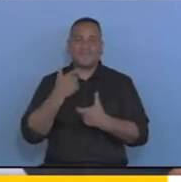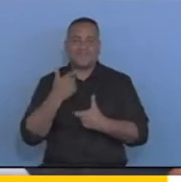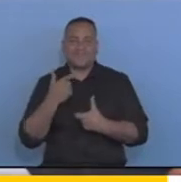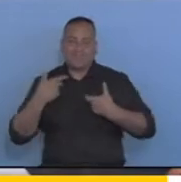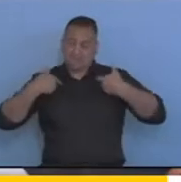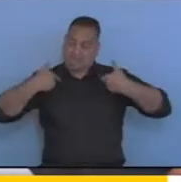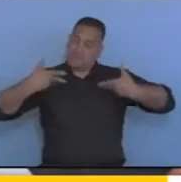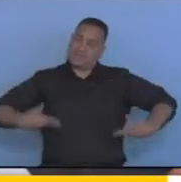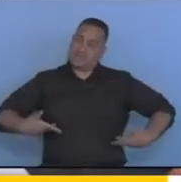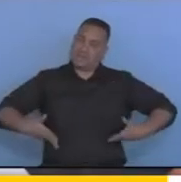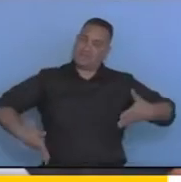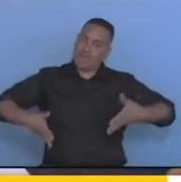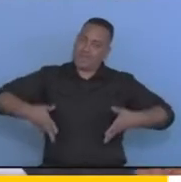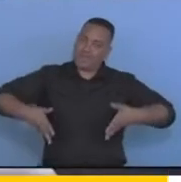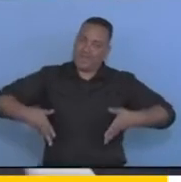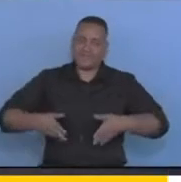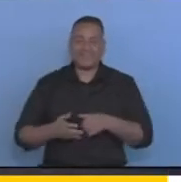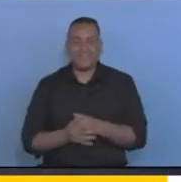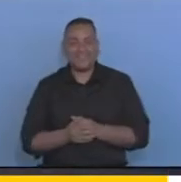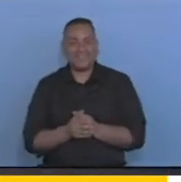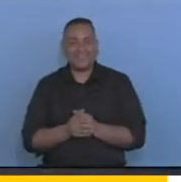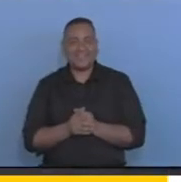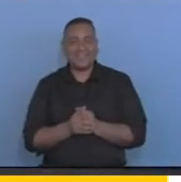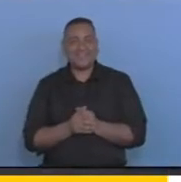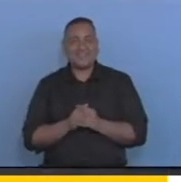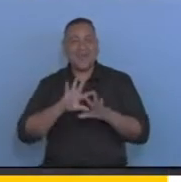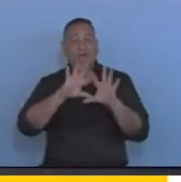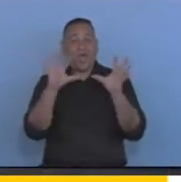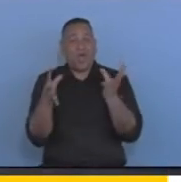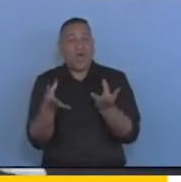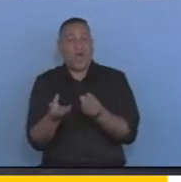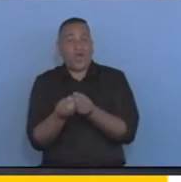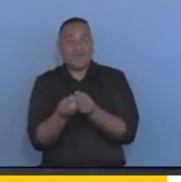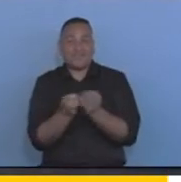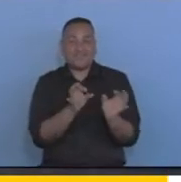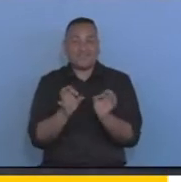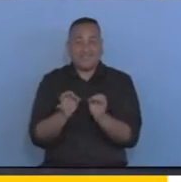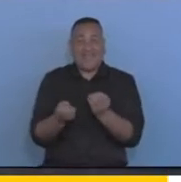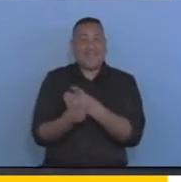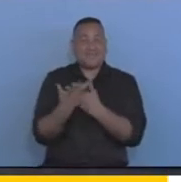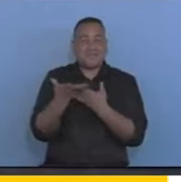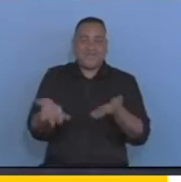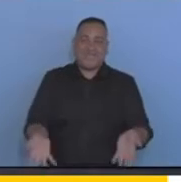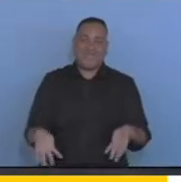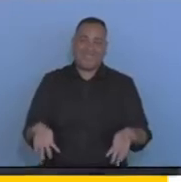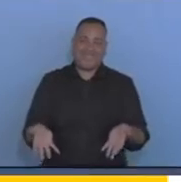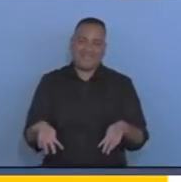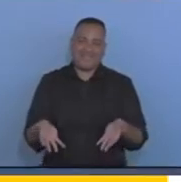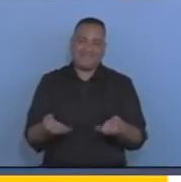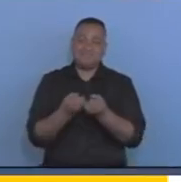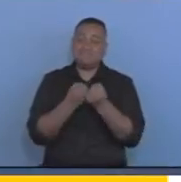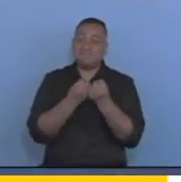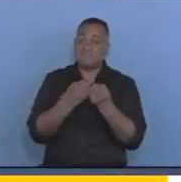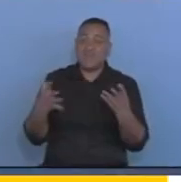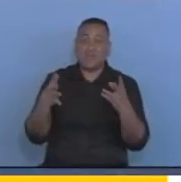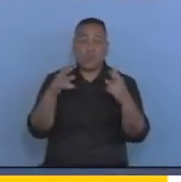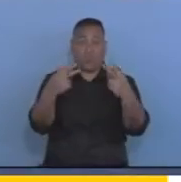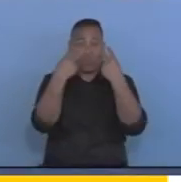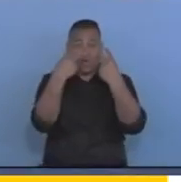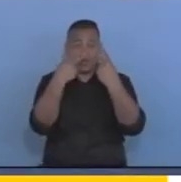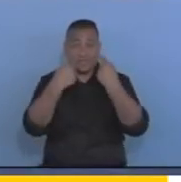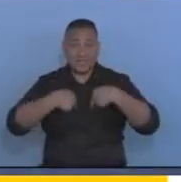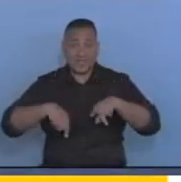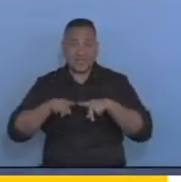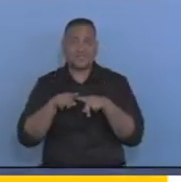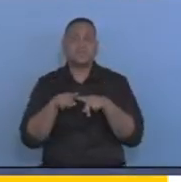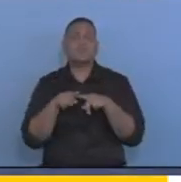that's what it is. That is what it is. So all these sort of things will be happening here, because I know prospective students are looking at this going, because this is where the new advancements